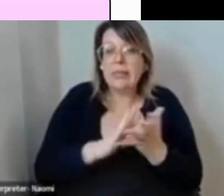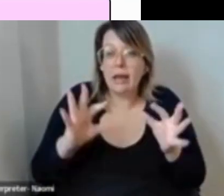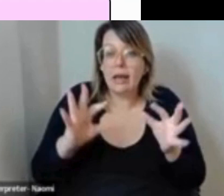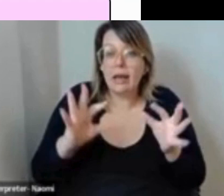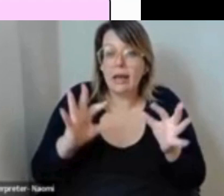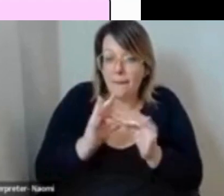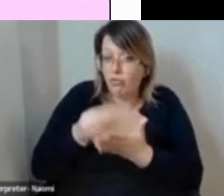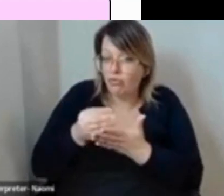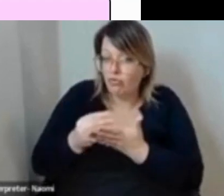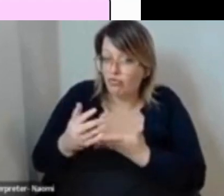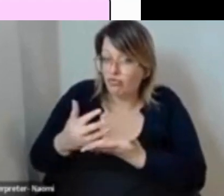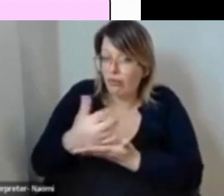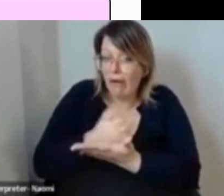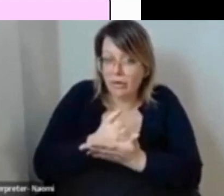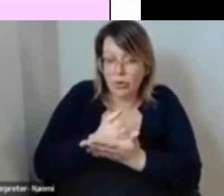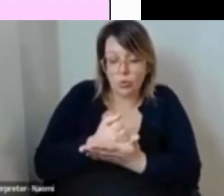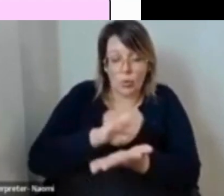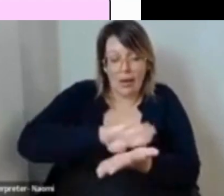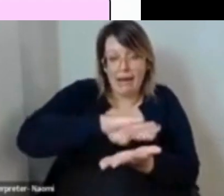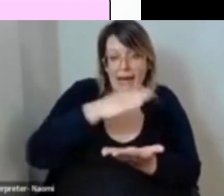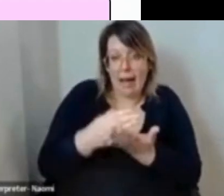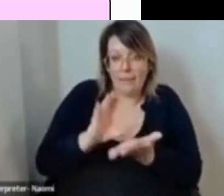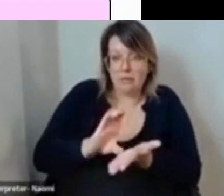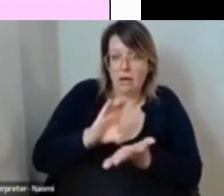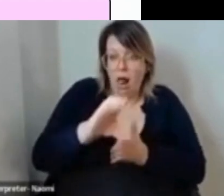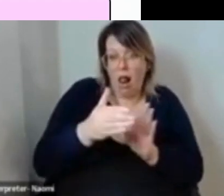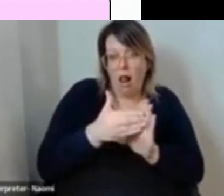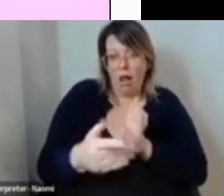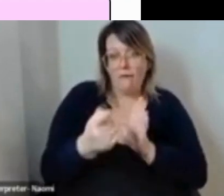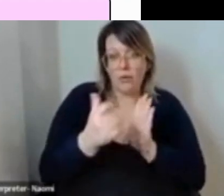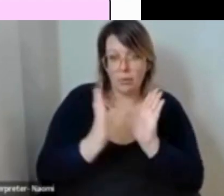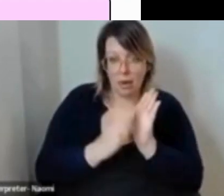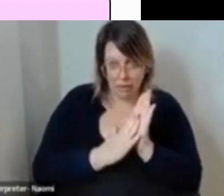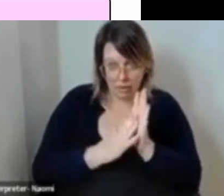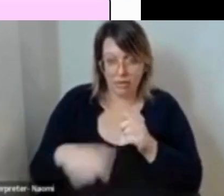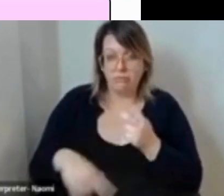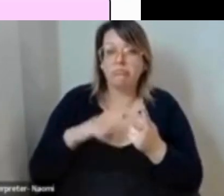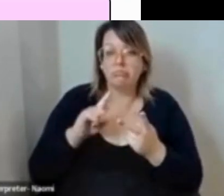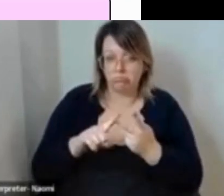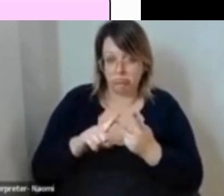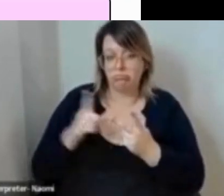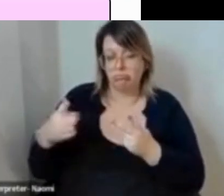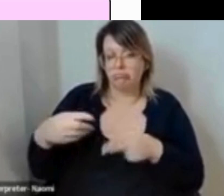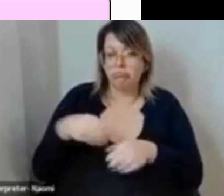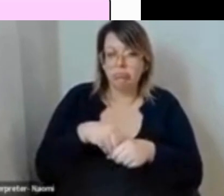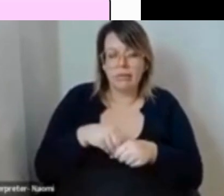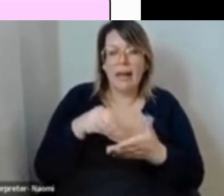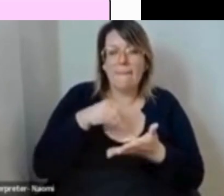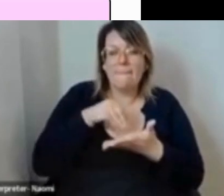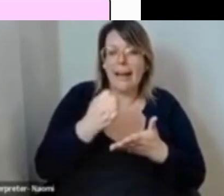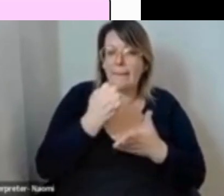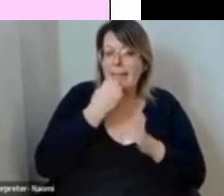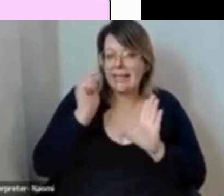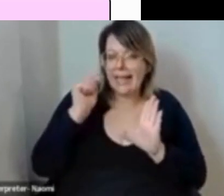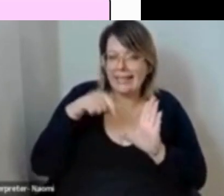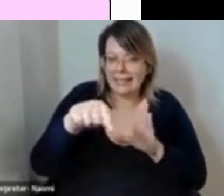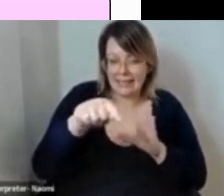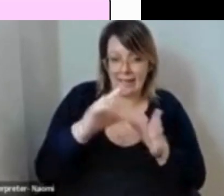grants over the next couple of months. It also contains the remaining payment dates and requirements for the